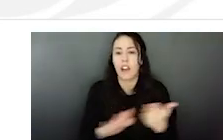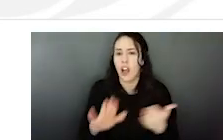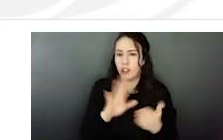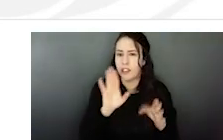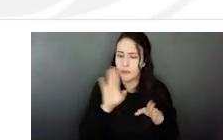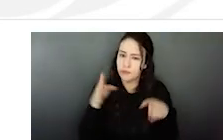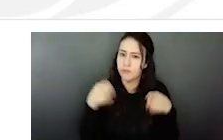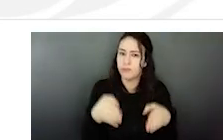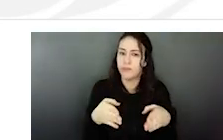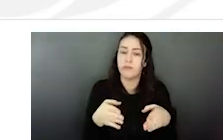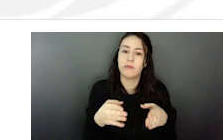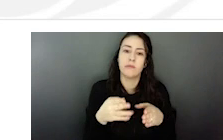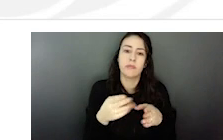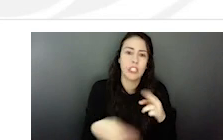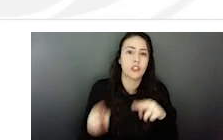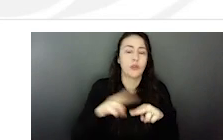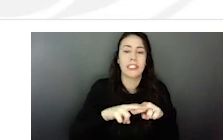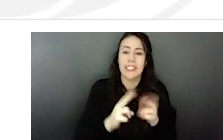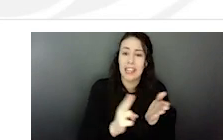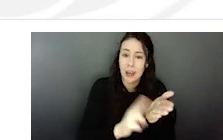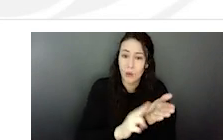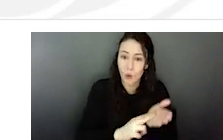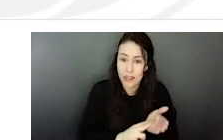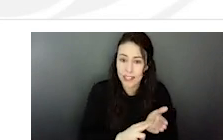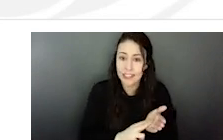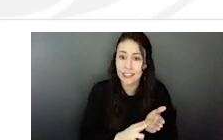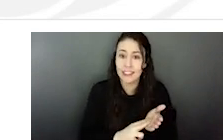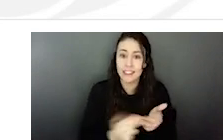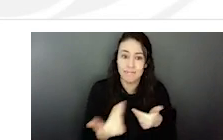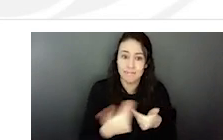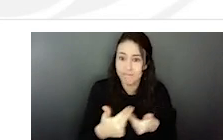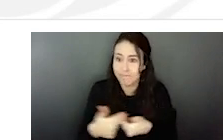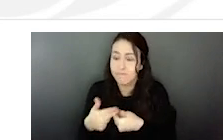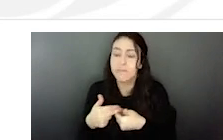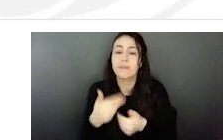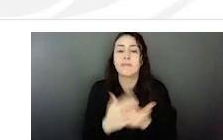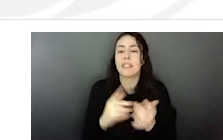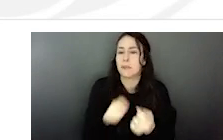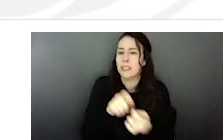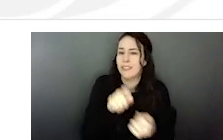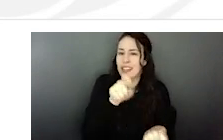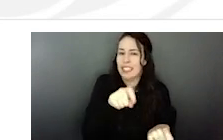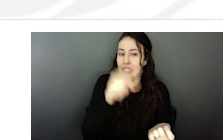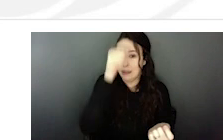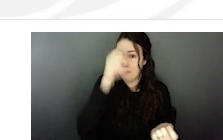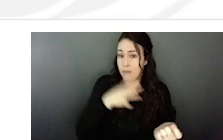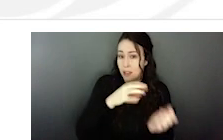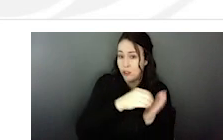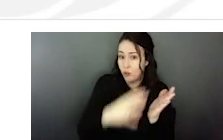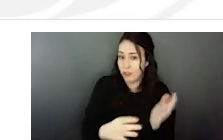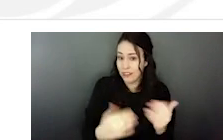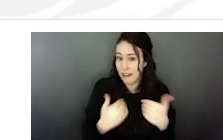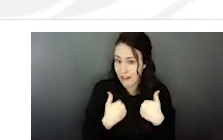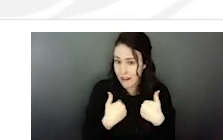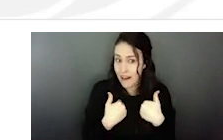on increasing enrollment, that there's some particular needs that our male students have that were exacerbated by